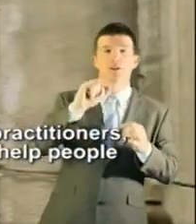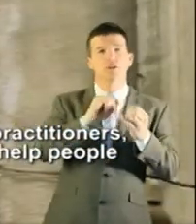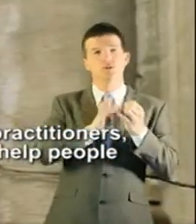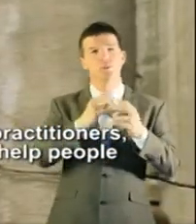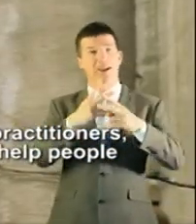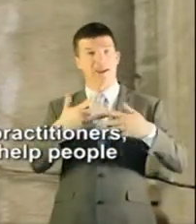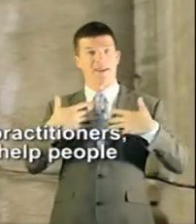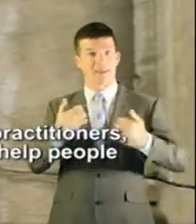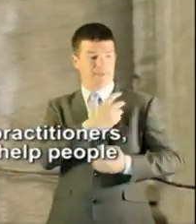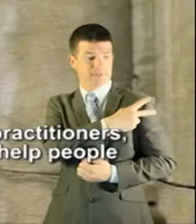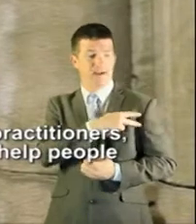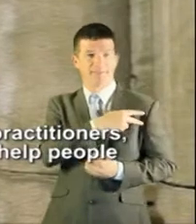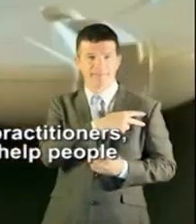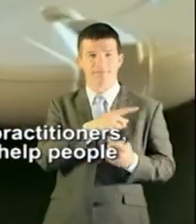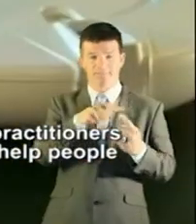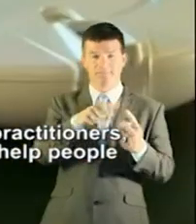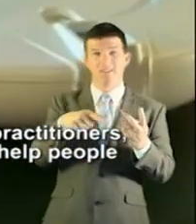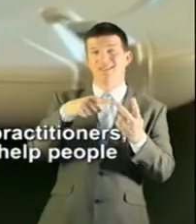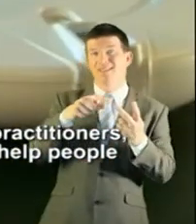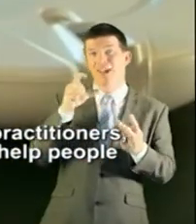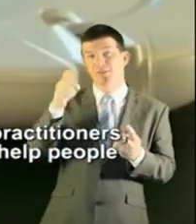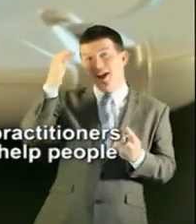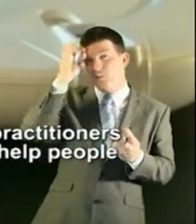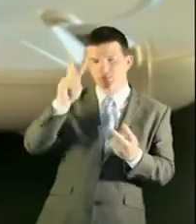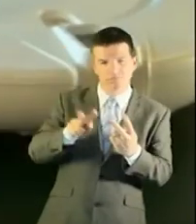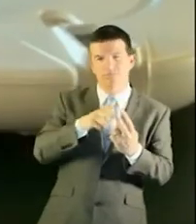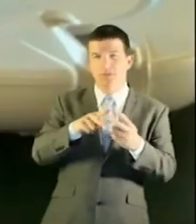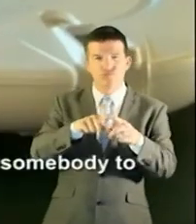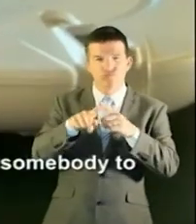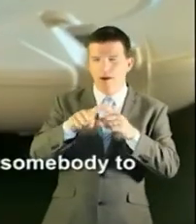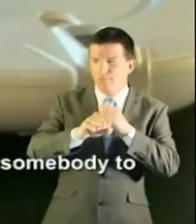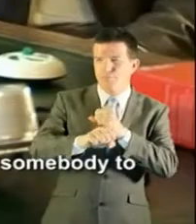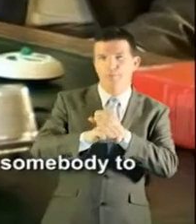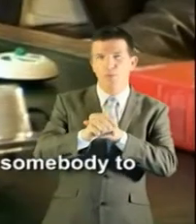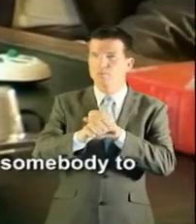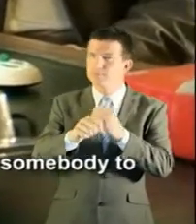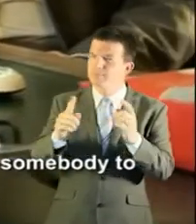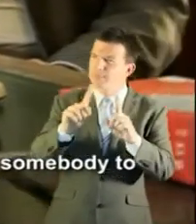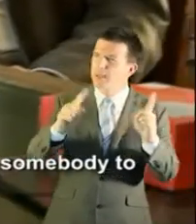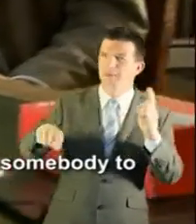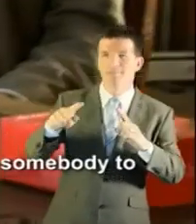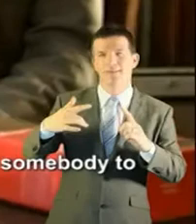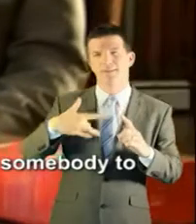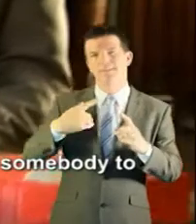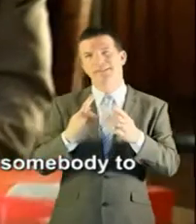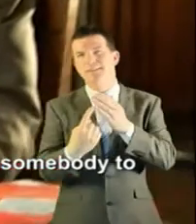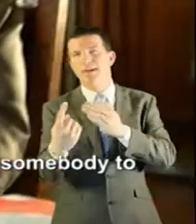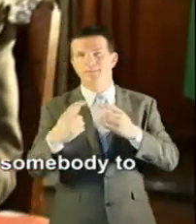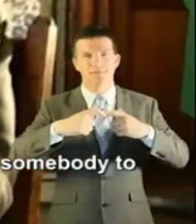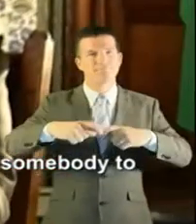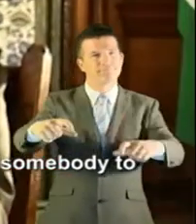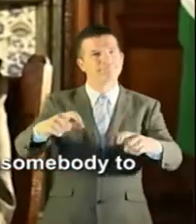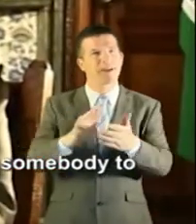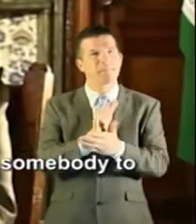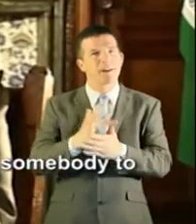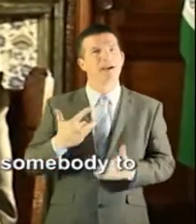council, are finding new ways to help people to live their lives to the full. Assistive technology is any bit